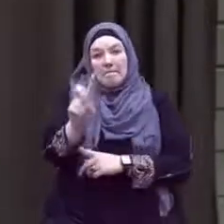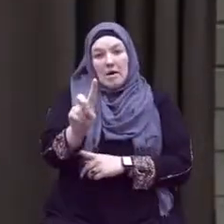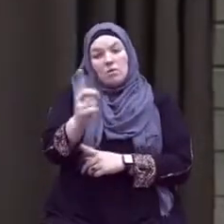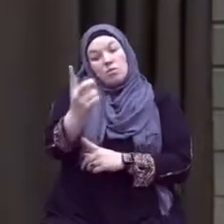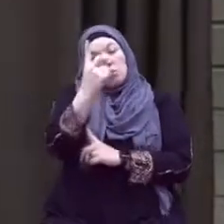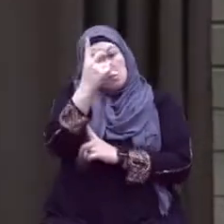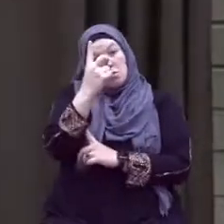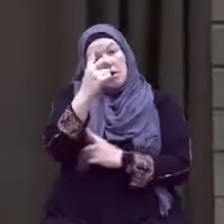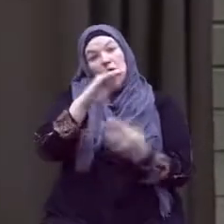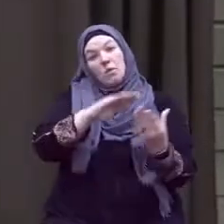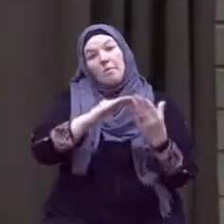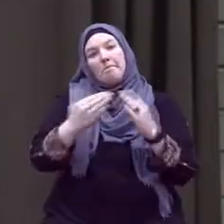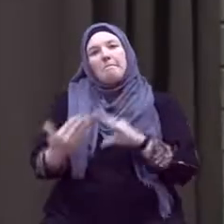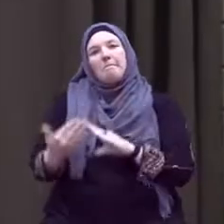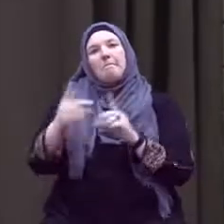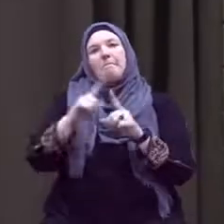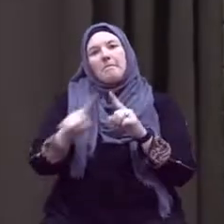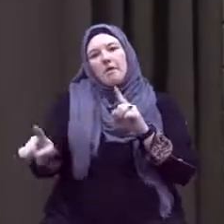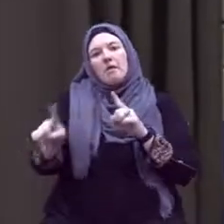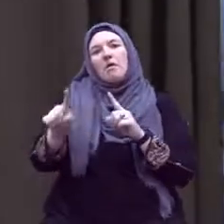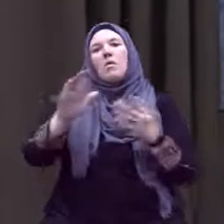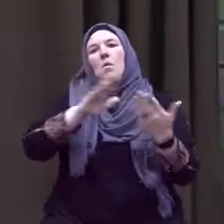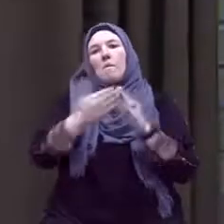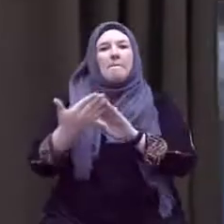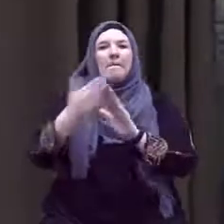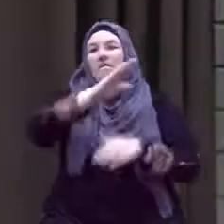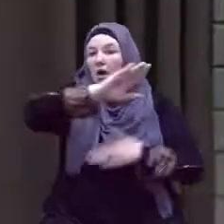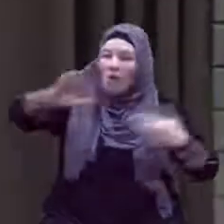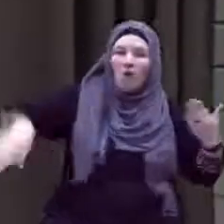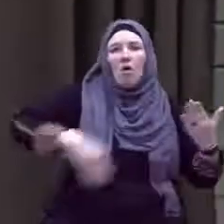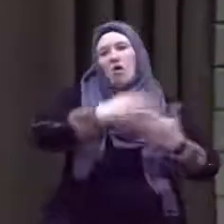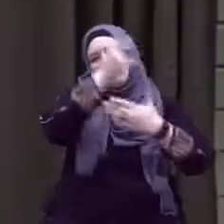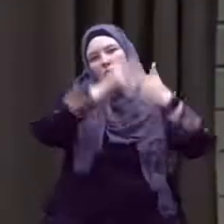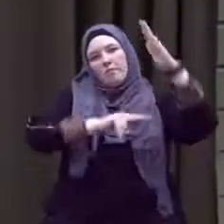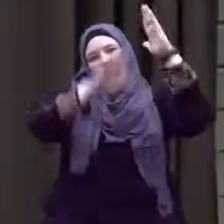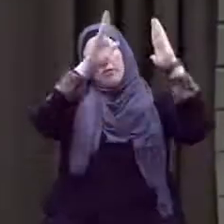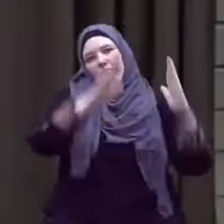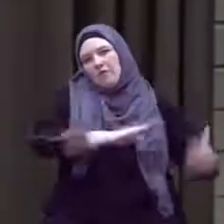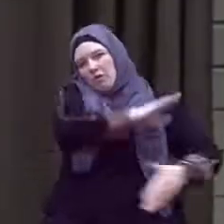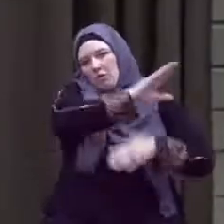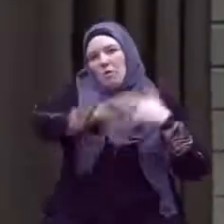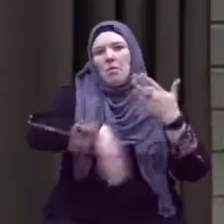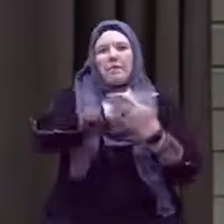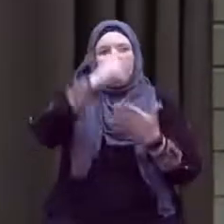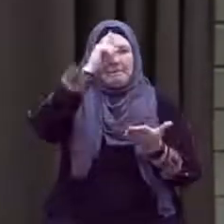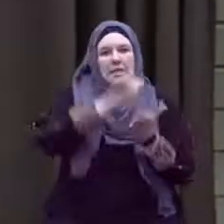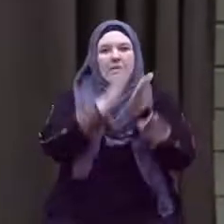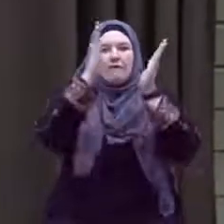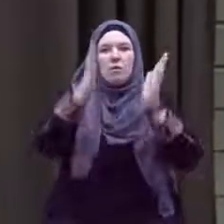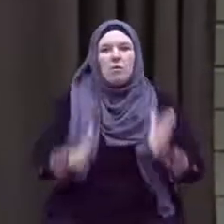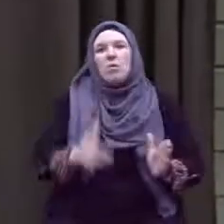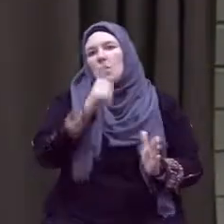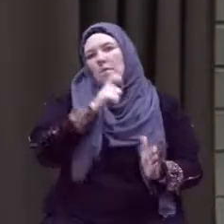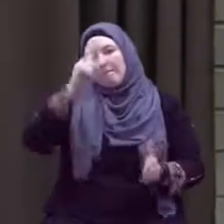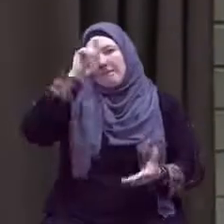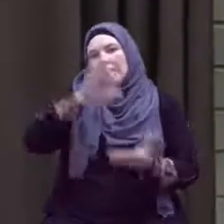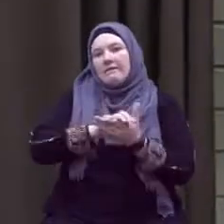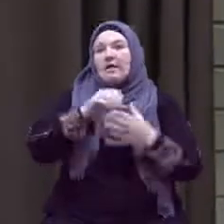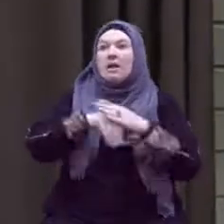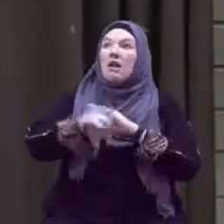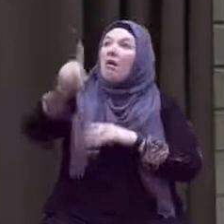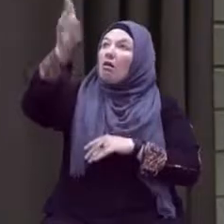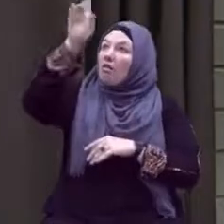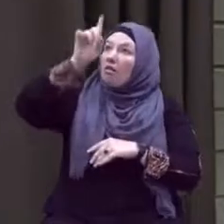ummah, but the umam of all the prophets, all the believers who believed in Allah